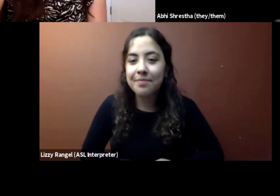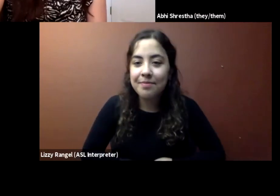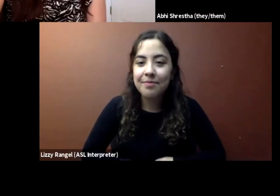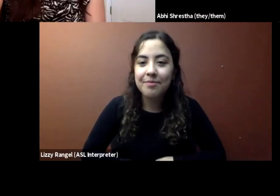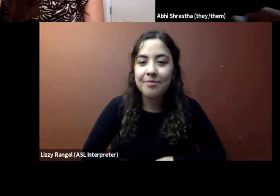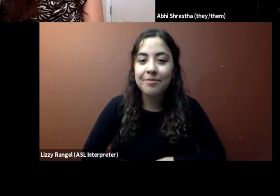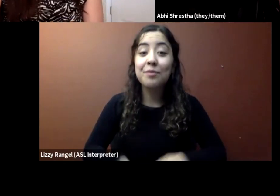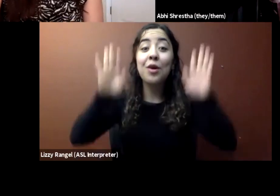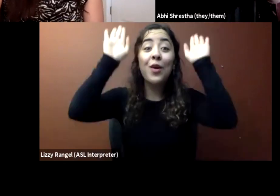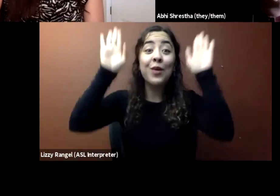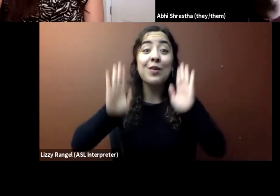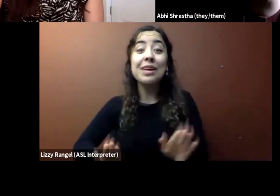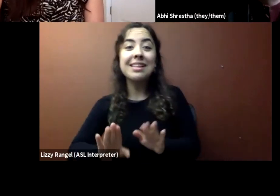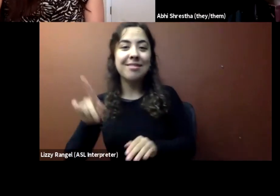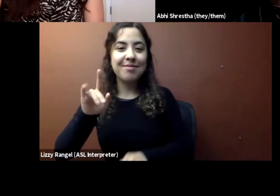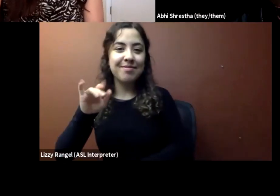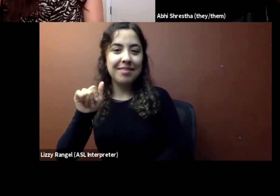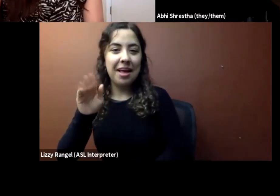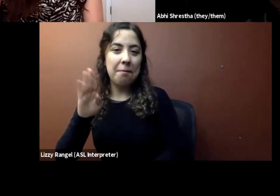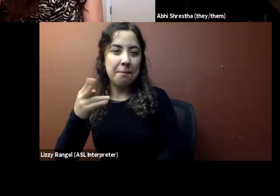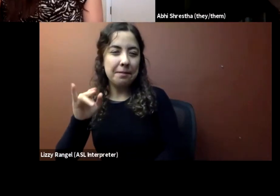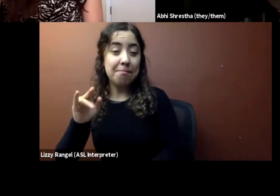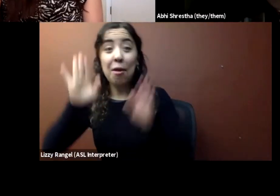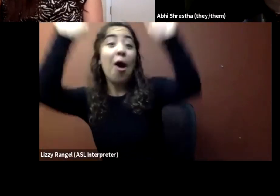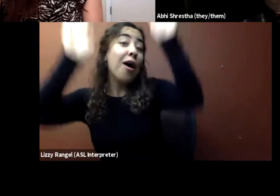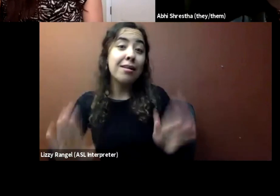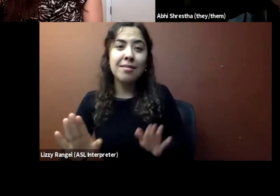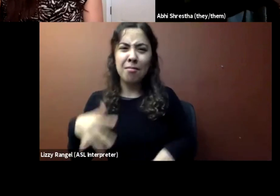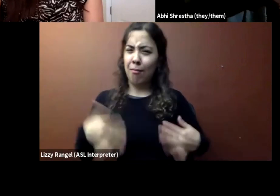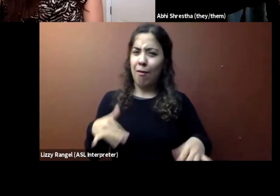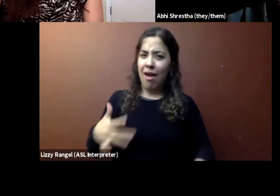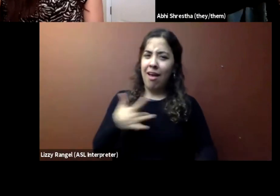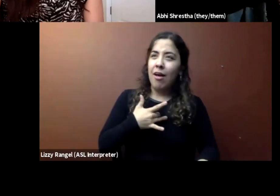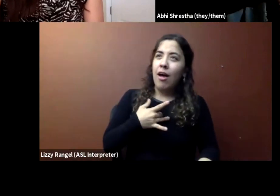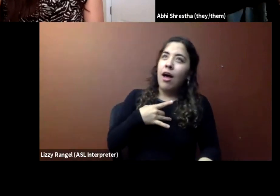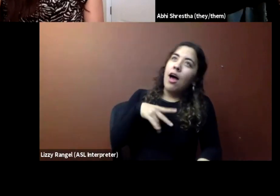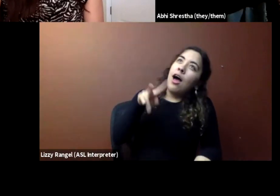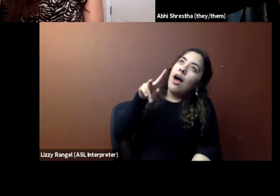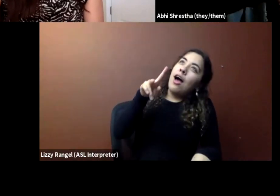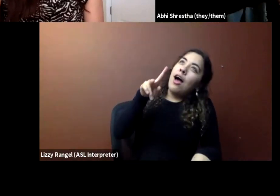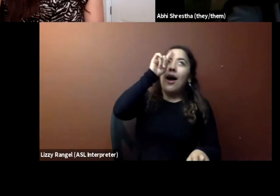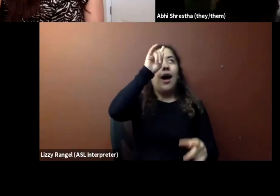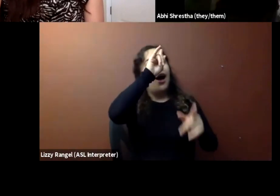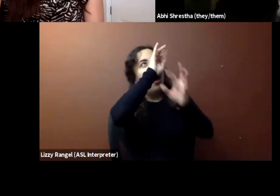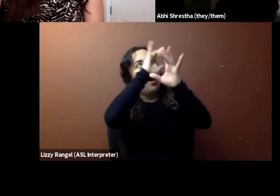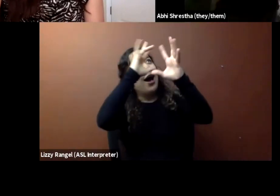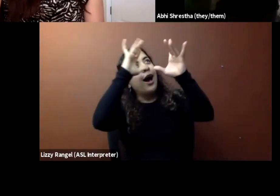Okay, great, awesome. Wow, I felt like I got lost there. That was